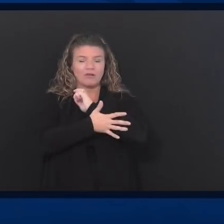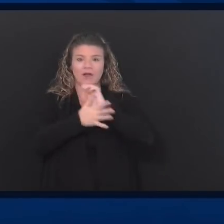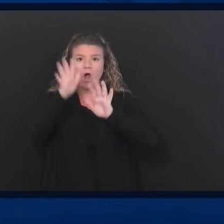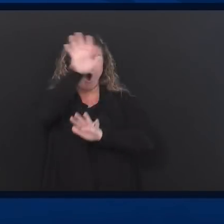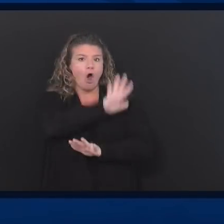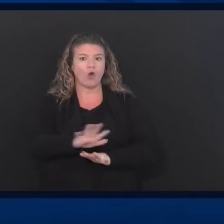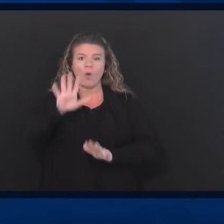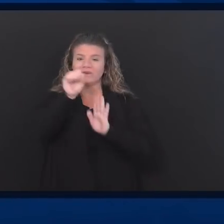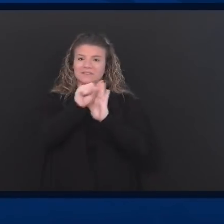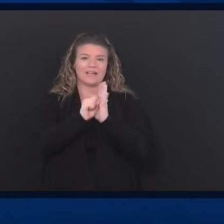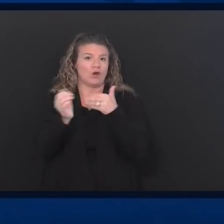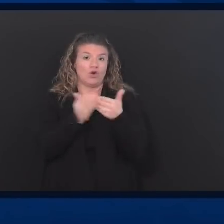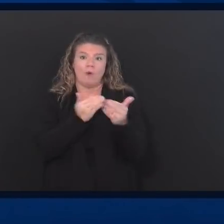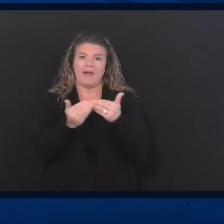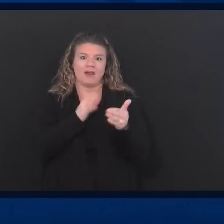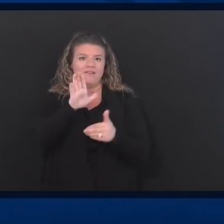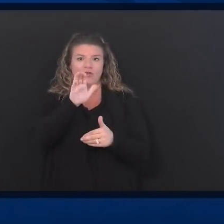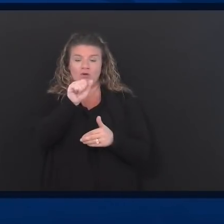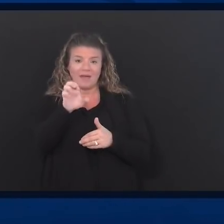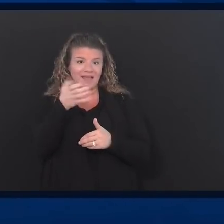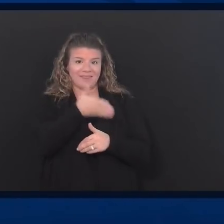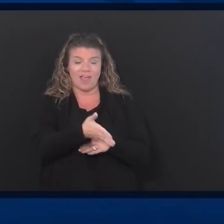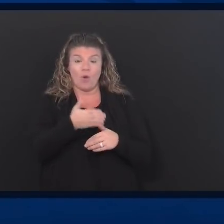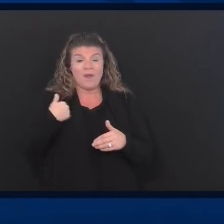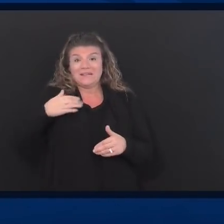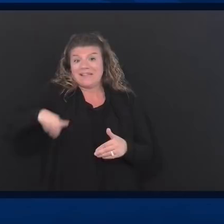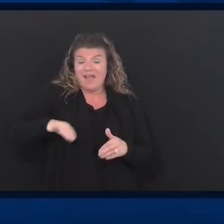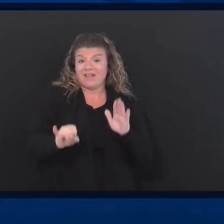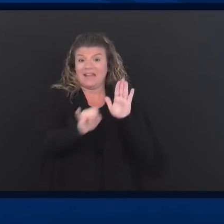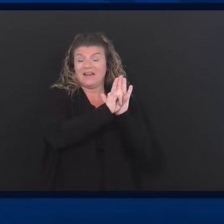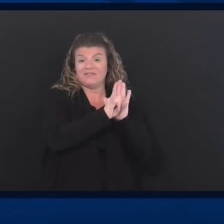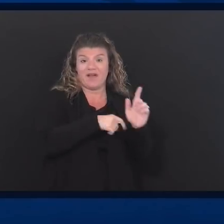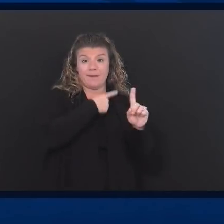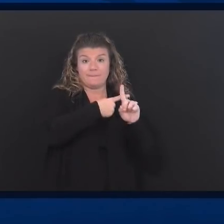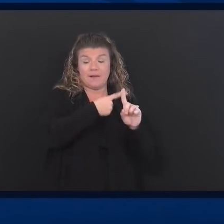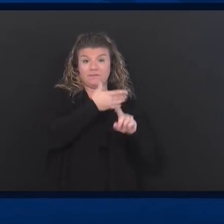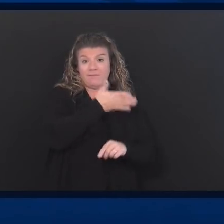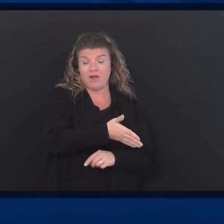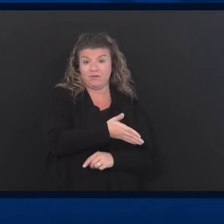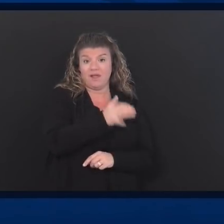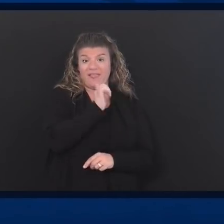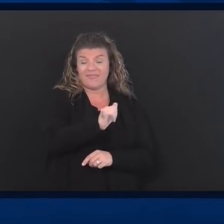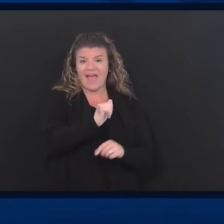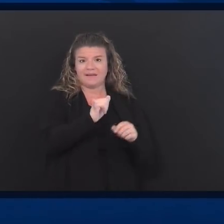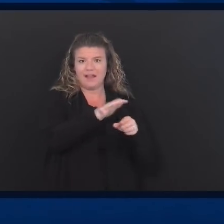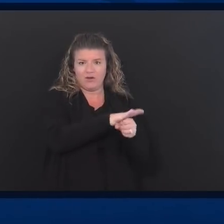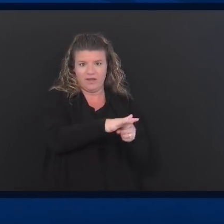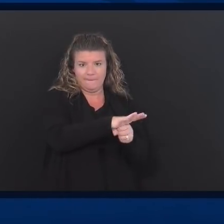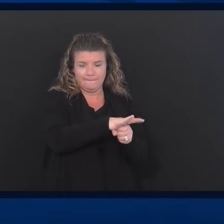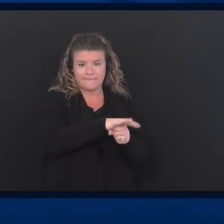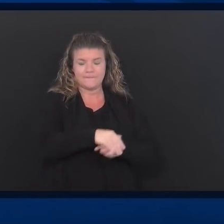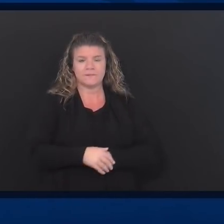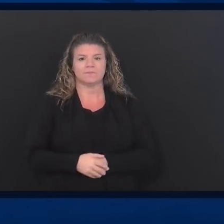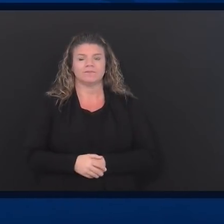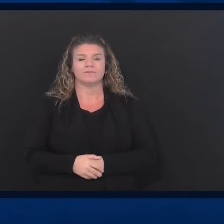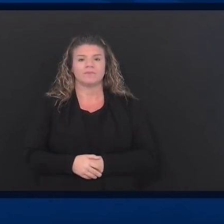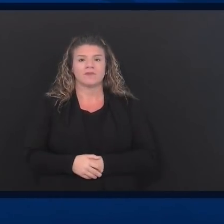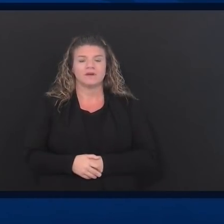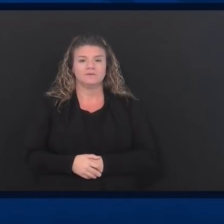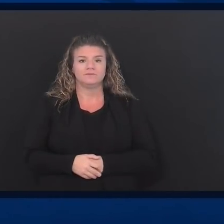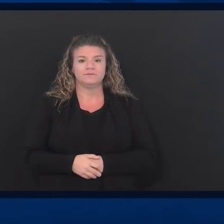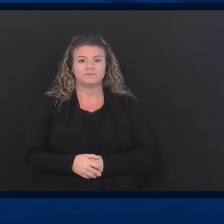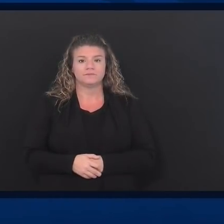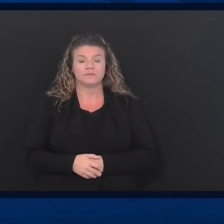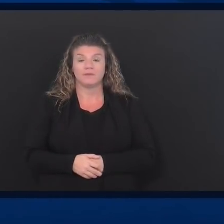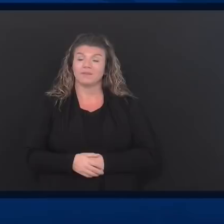the state. But it just has not identified a positive case in a resident from that jurisdiction. But we have well over